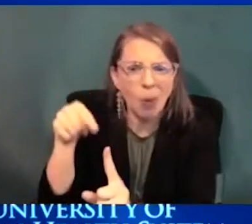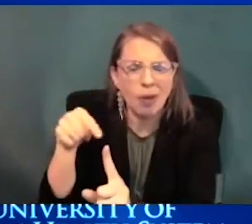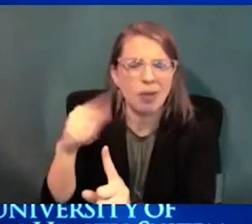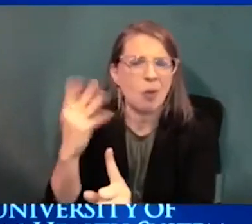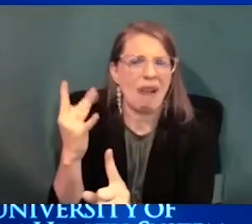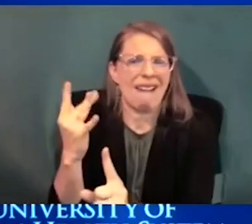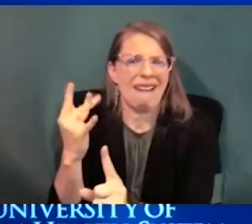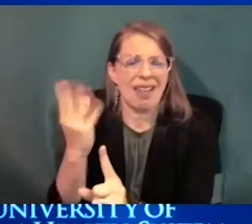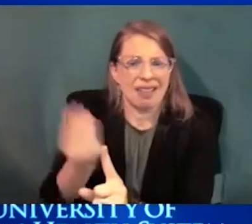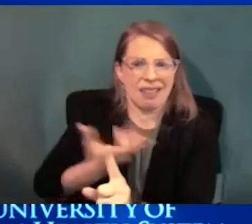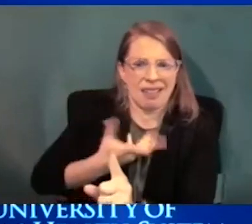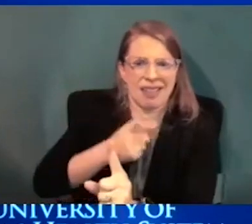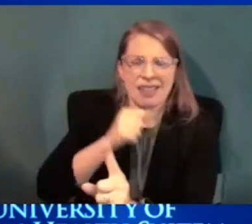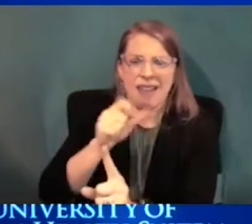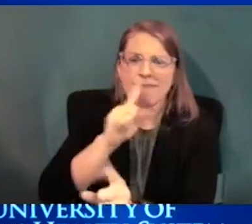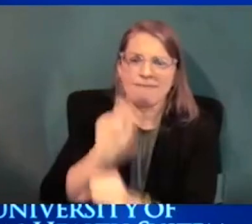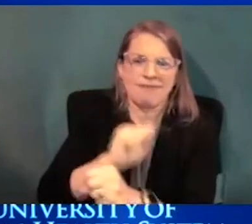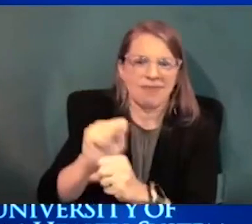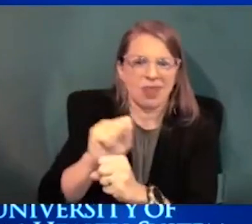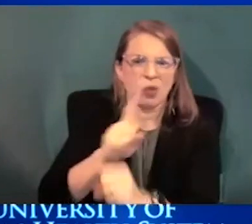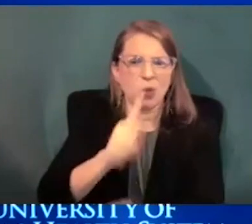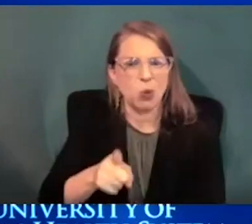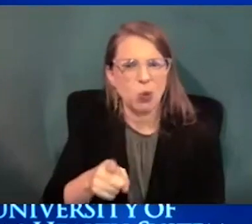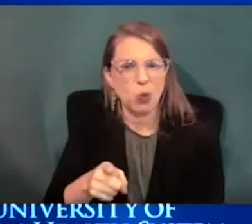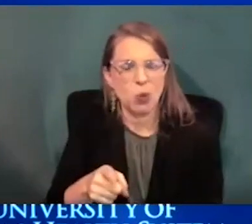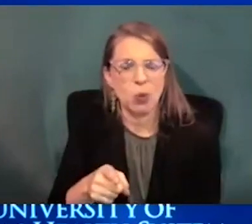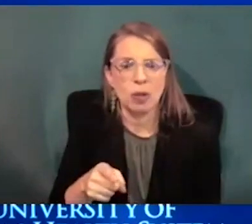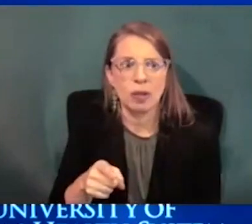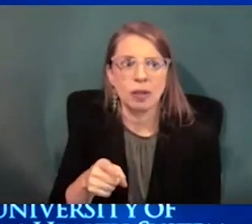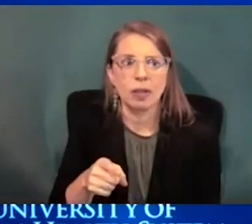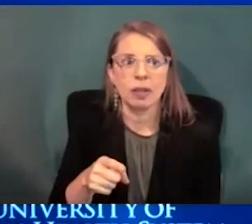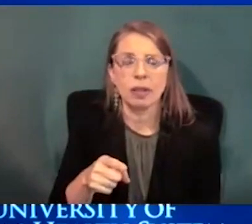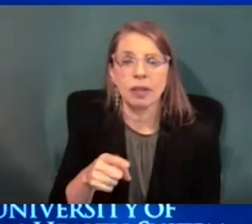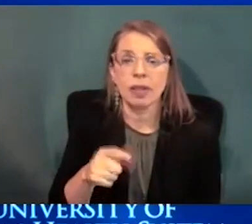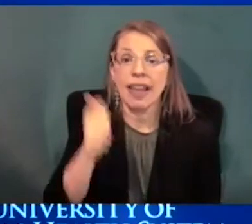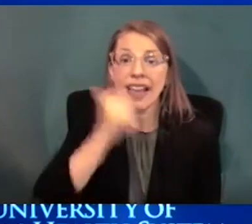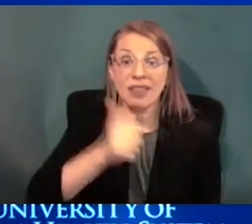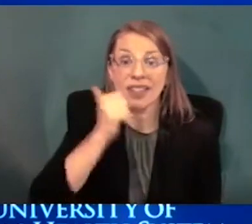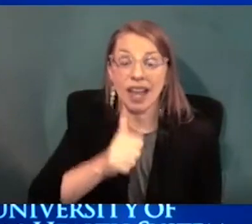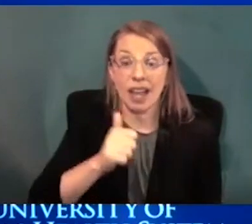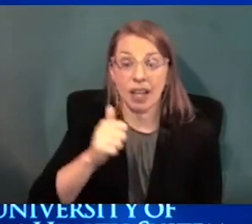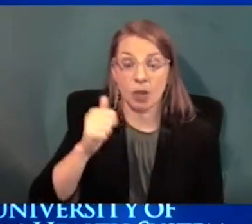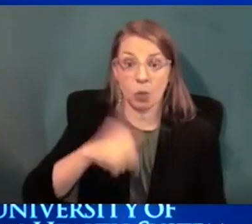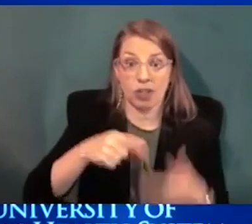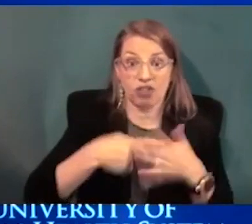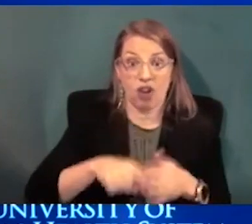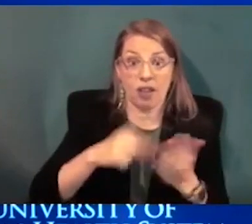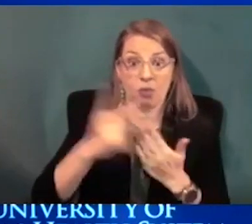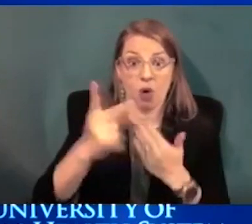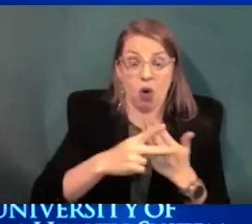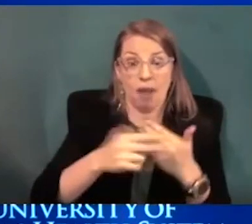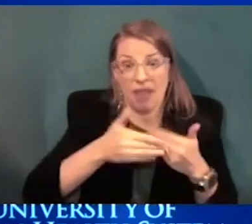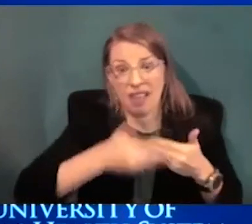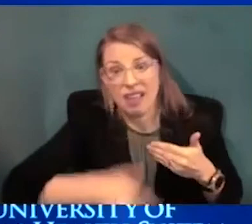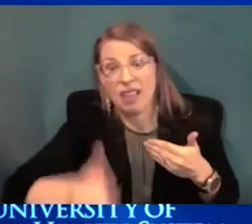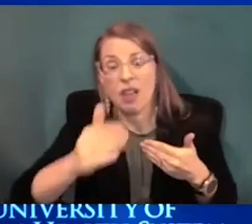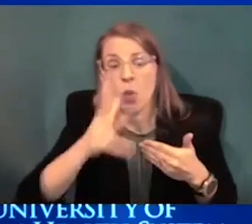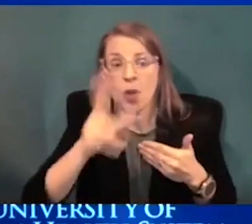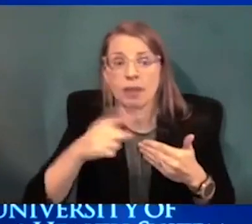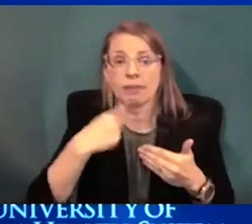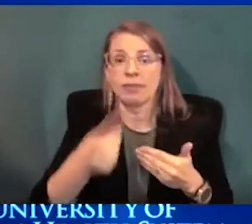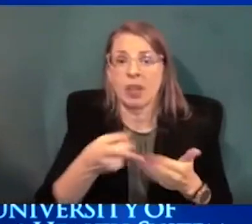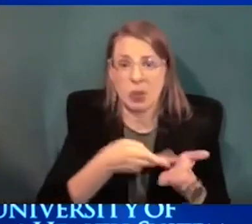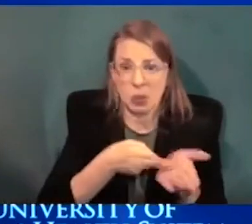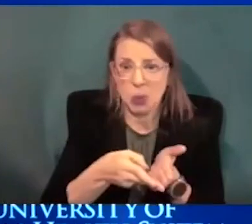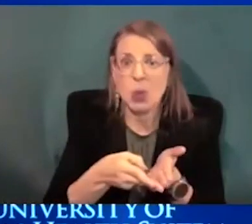isn't true? We have told you every day from the beginning of this program, we will tell you the truth as we've known it, and I think we have paid heed to